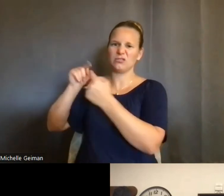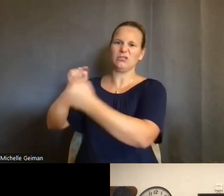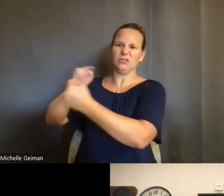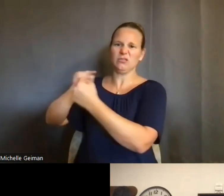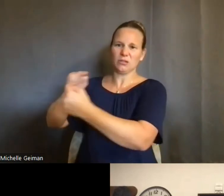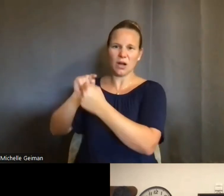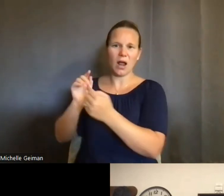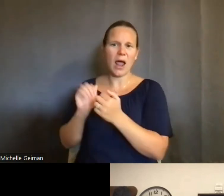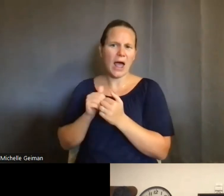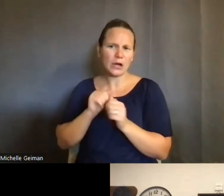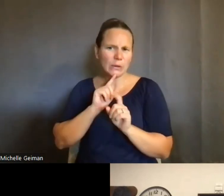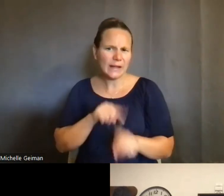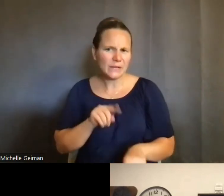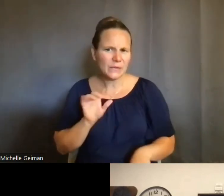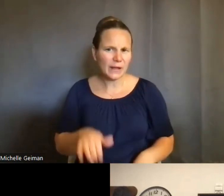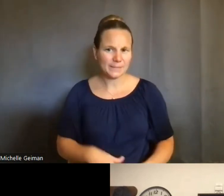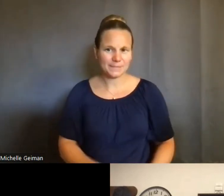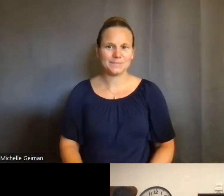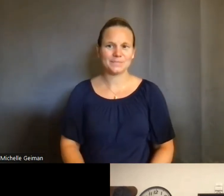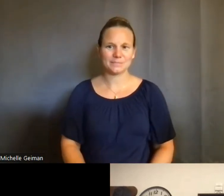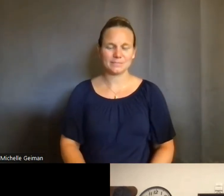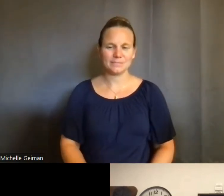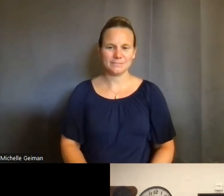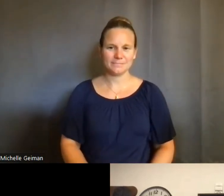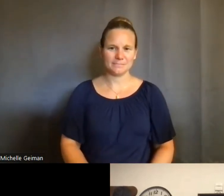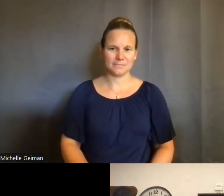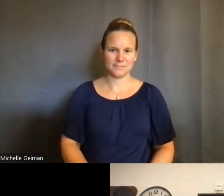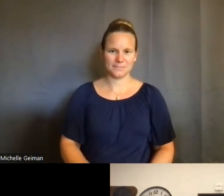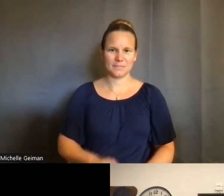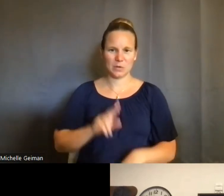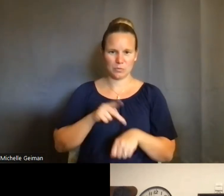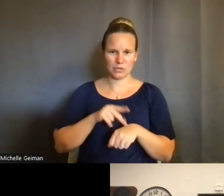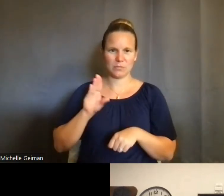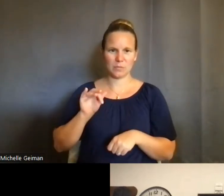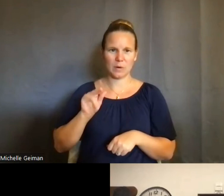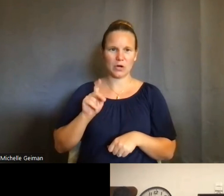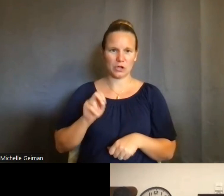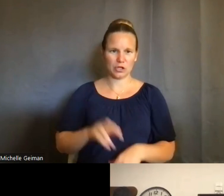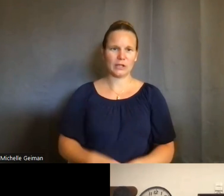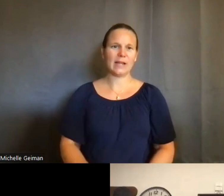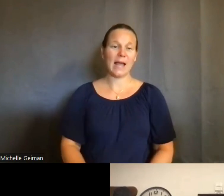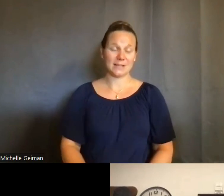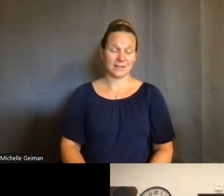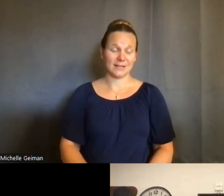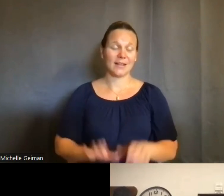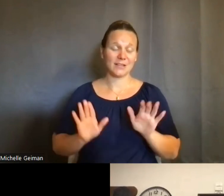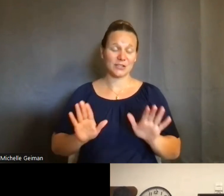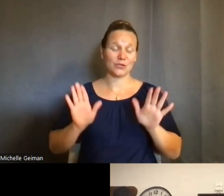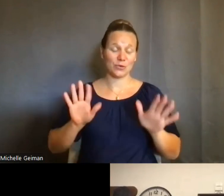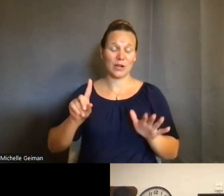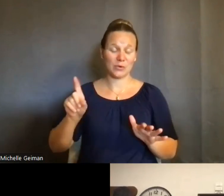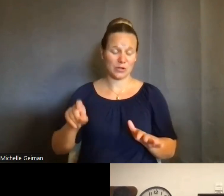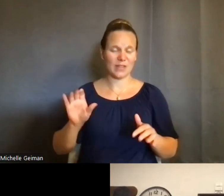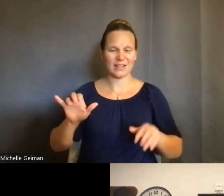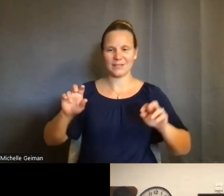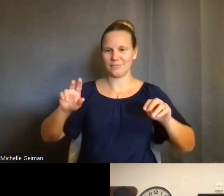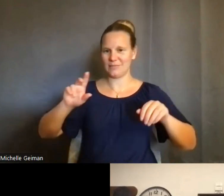that? Sure. Yeah, that's a great question. It is just it's a national topic right now. A lot of it